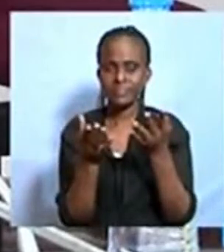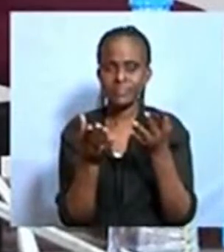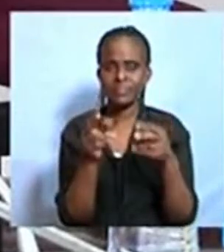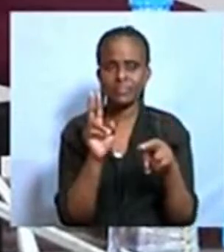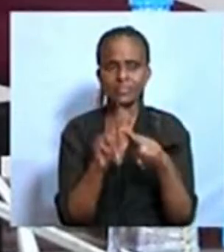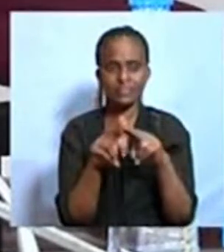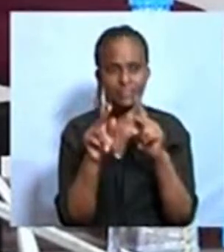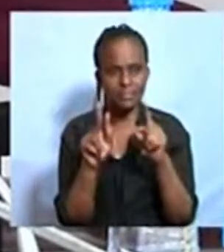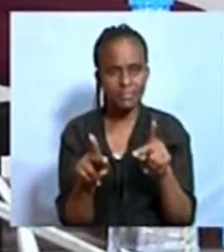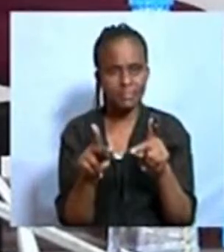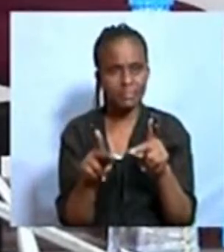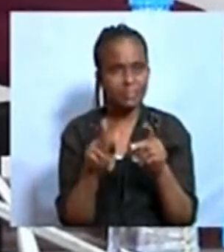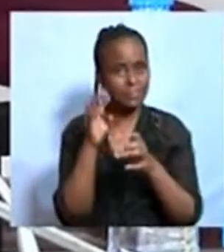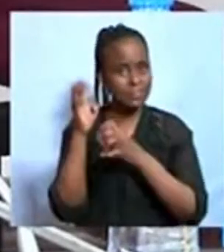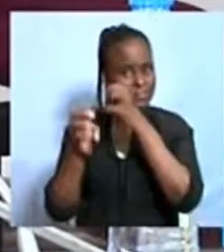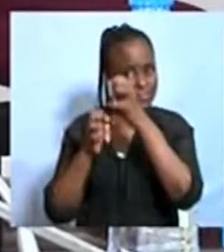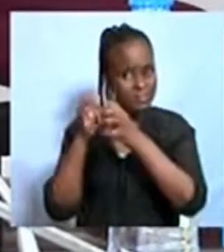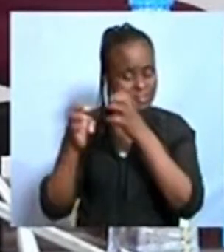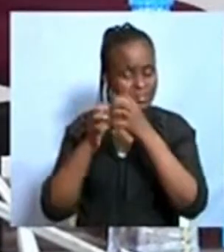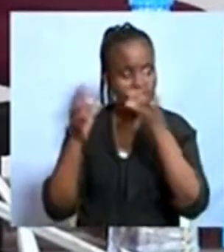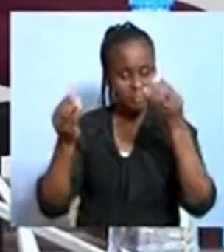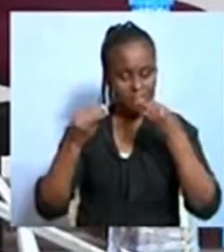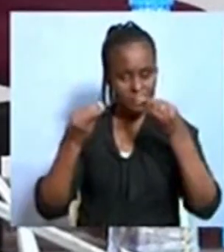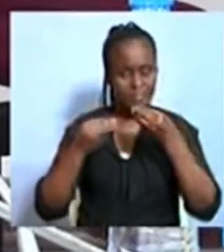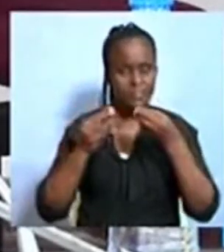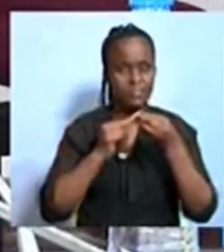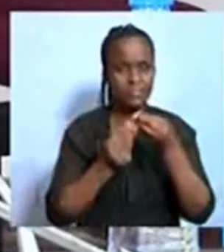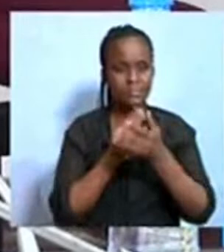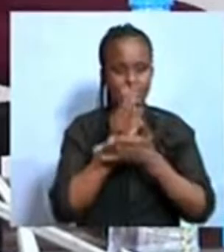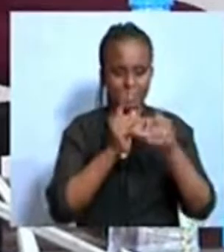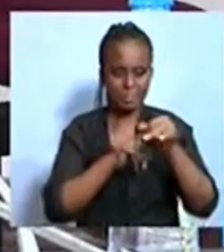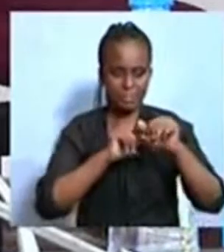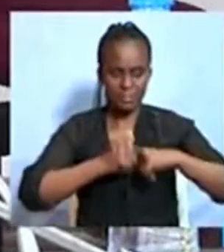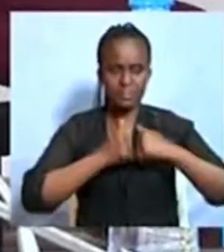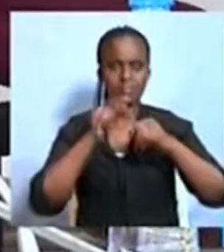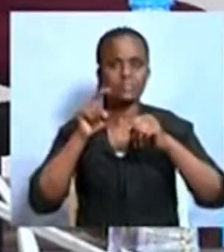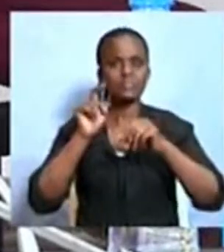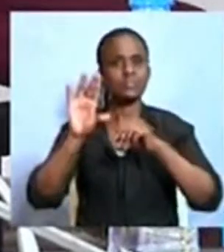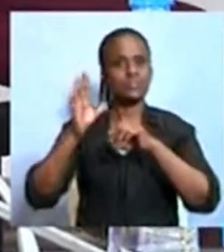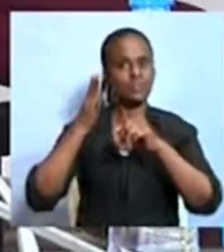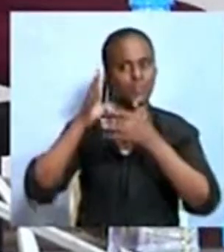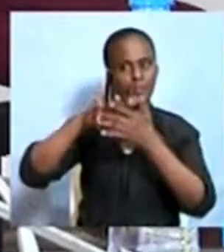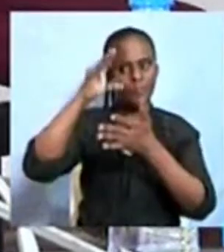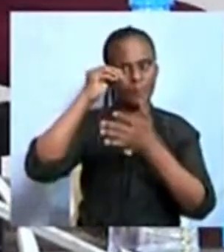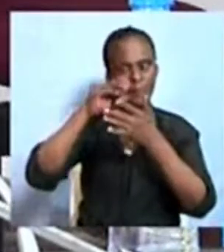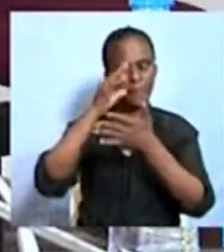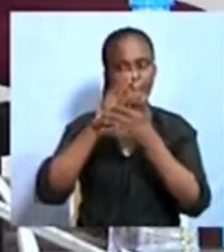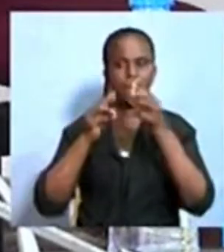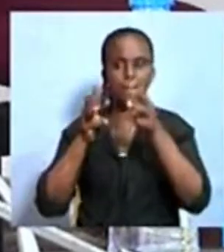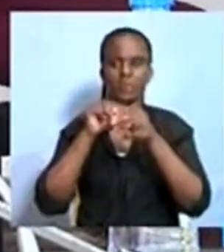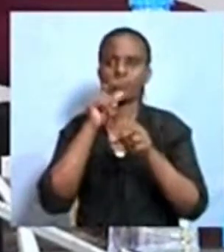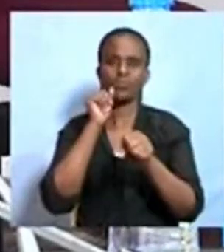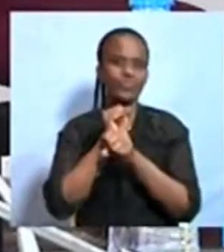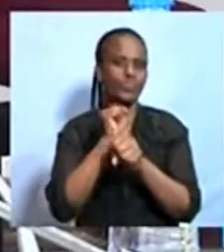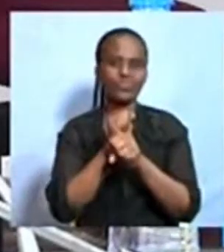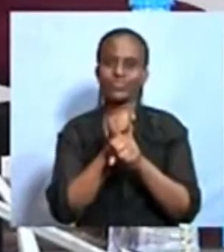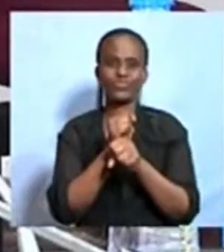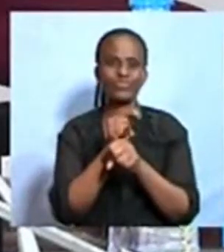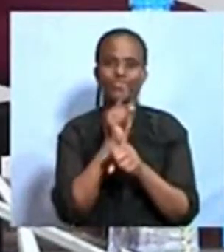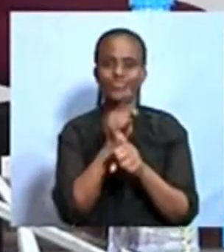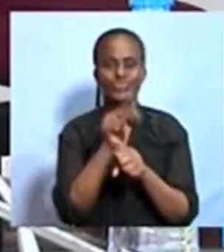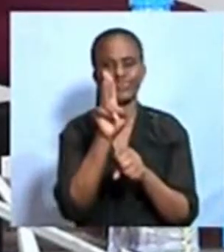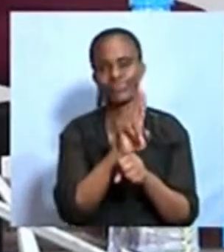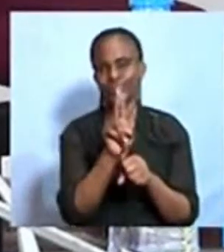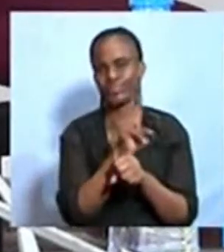Chair, experience has taught us that sometimes we need to fall back and learn that certain ways don't work as we thought they used